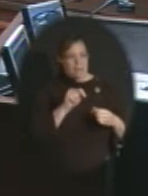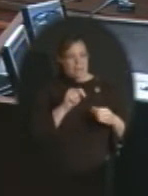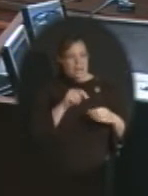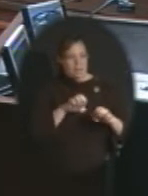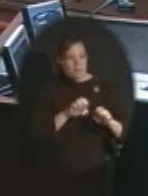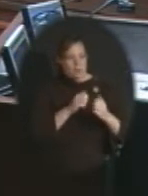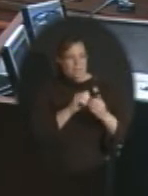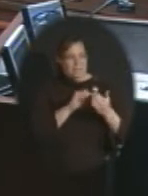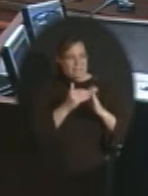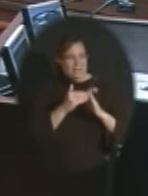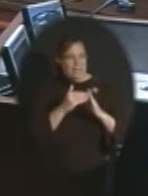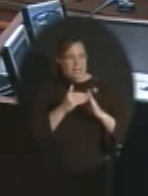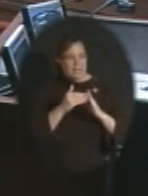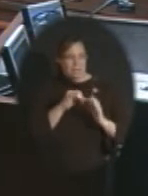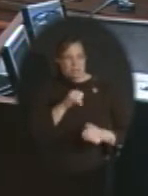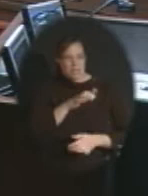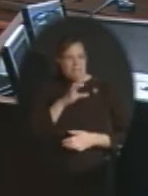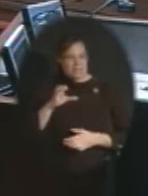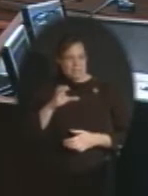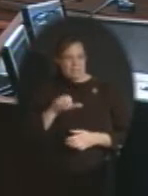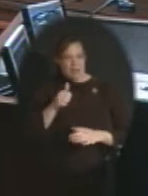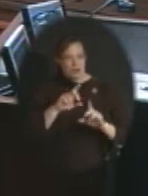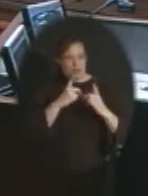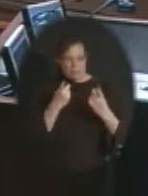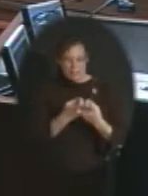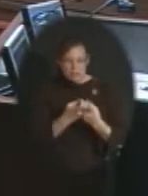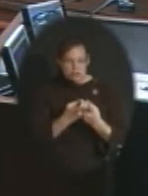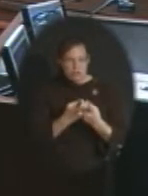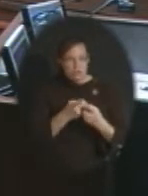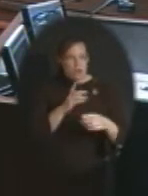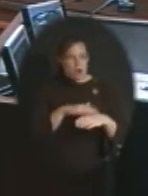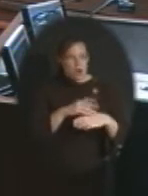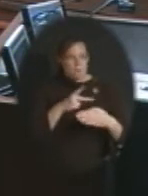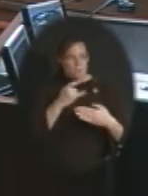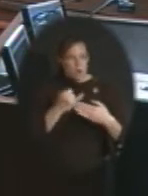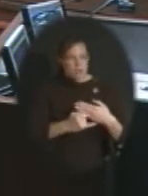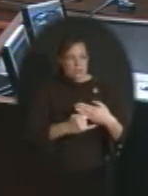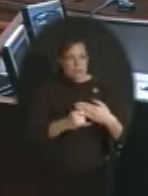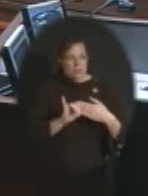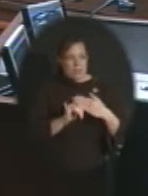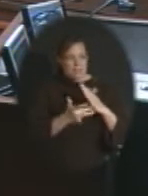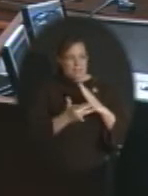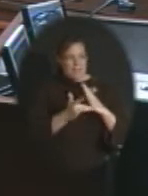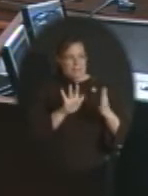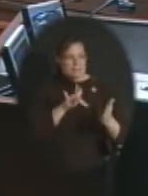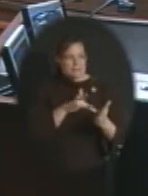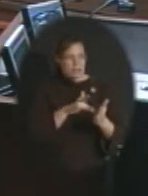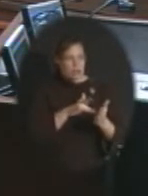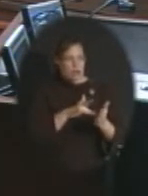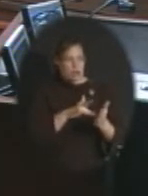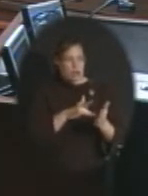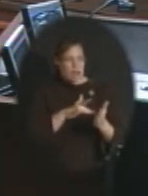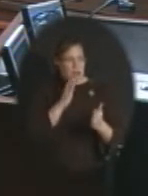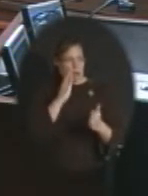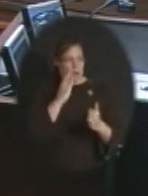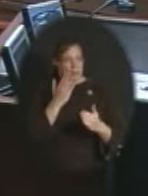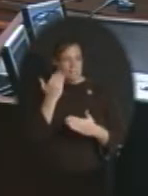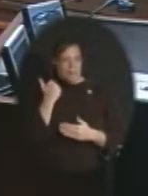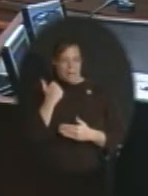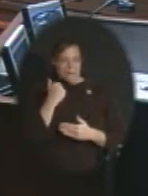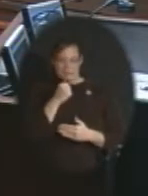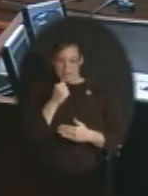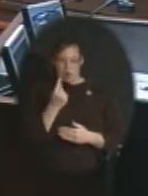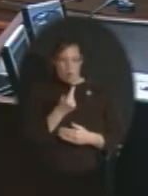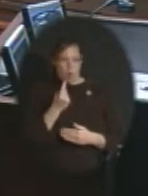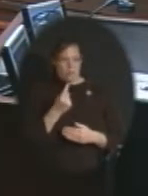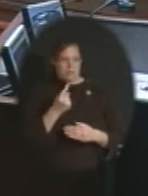or the county, Johnson County Community College, other districts on projects like the tech center? I know in the past it hasn't always